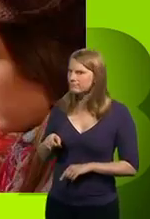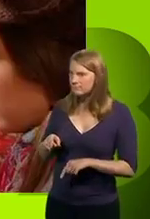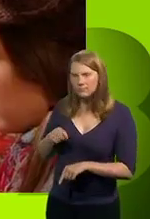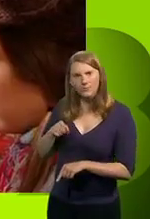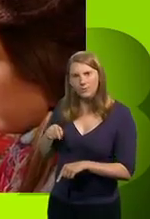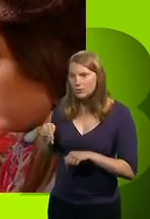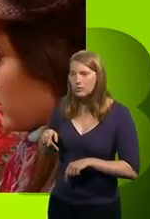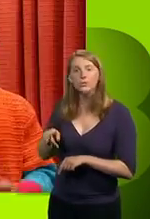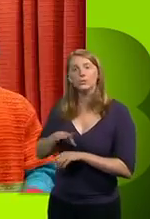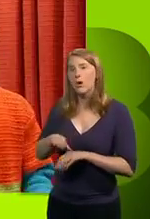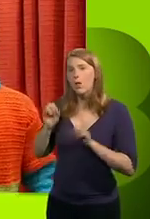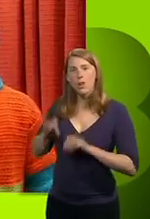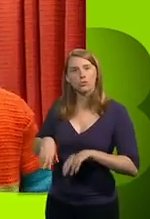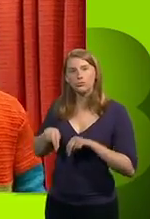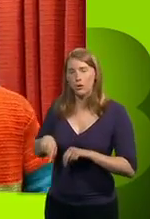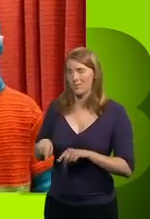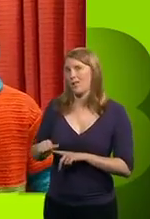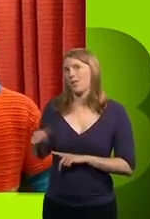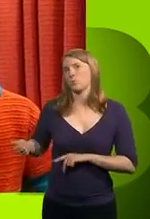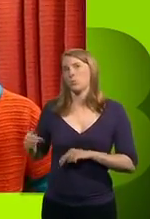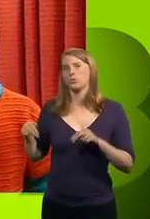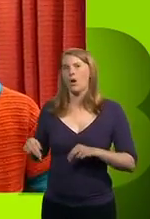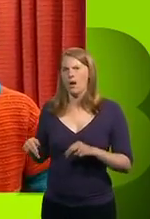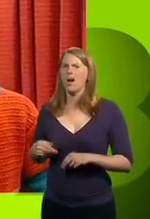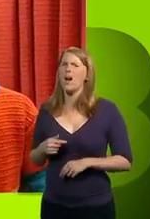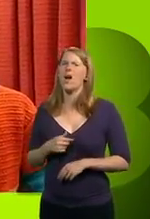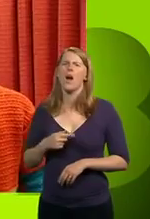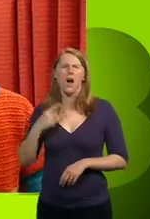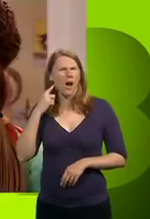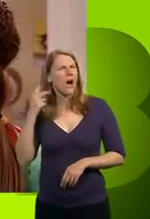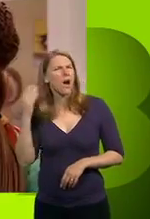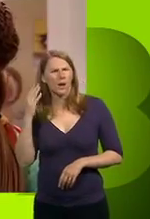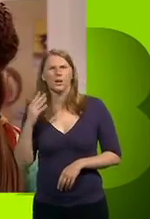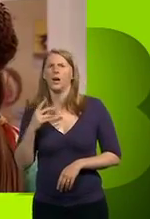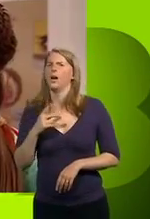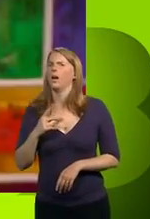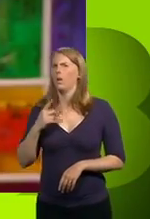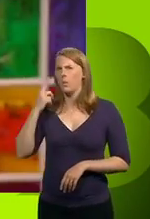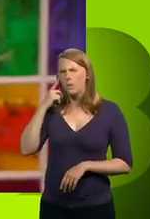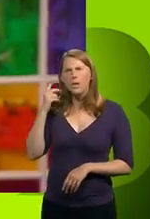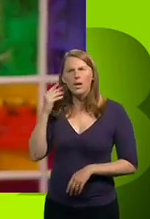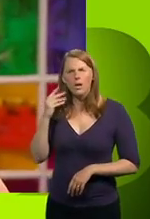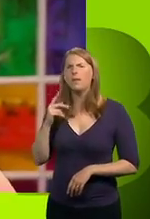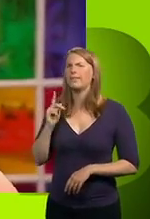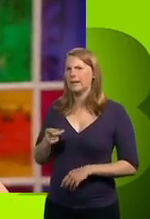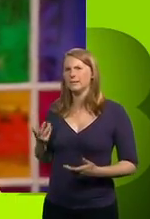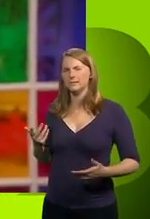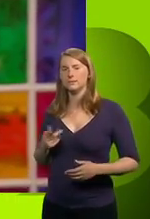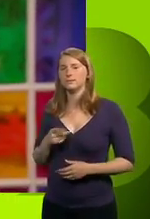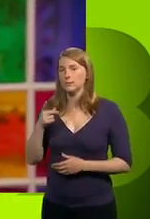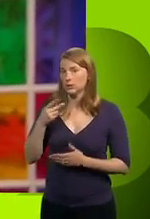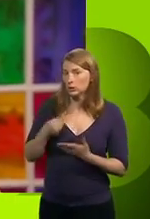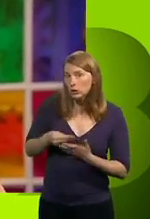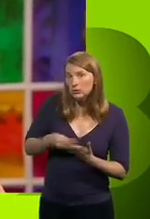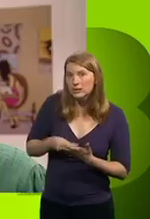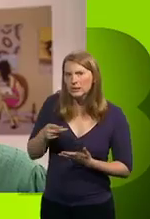Sam! It's next door's dog. I knew it! Yeah, see, these woolly ears are working just fine. I thought your charity was a fake and I wanted to test you.